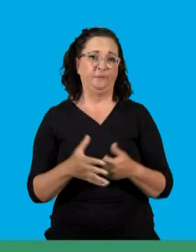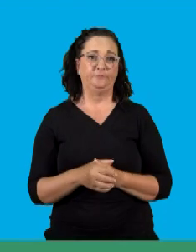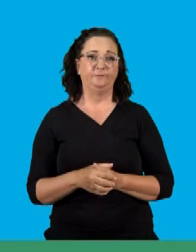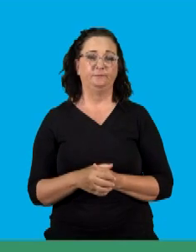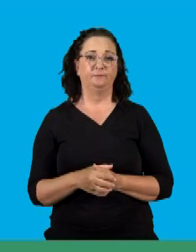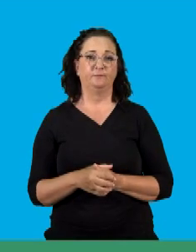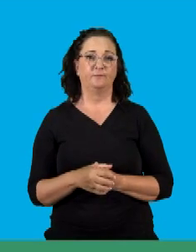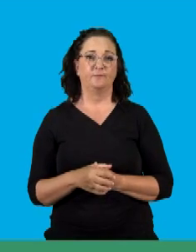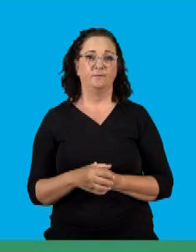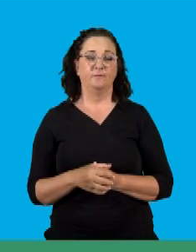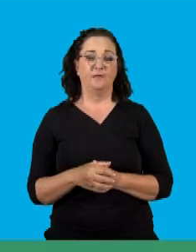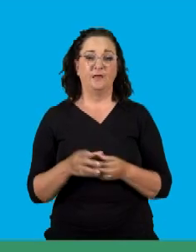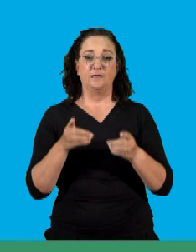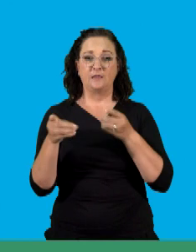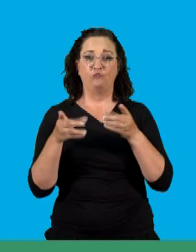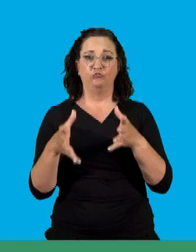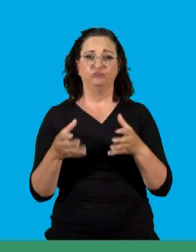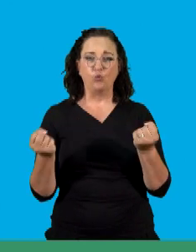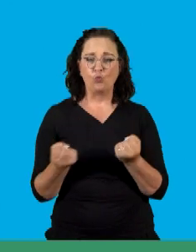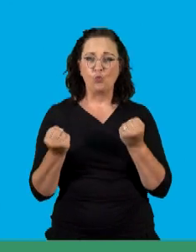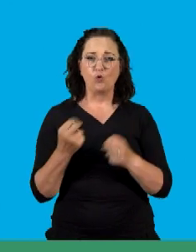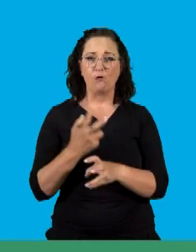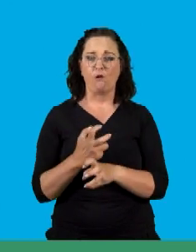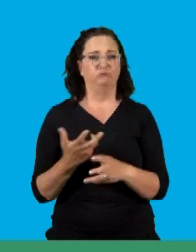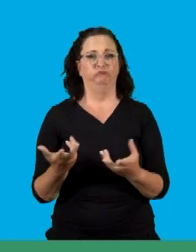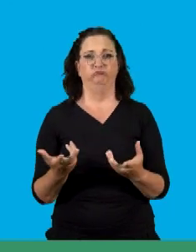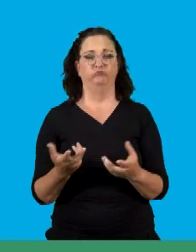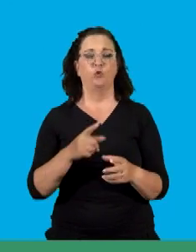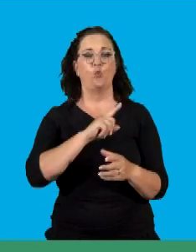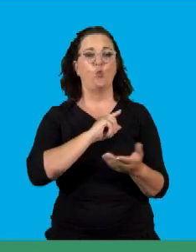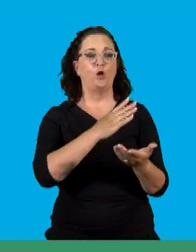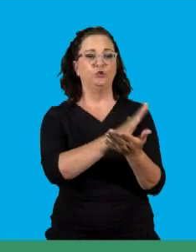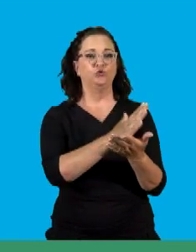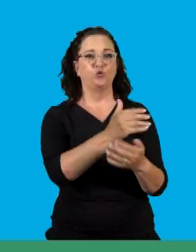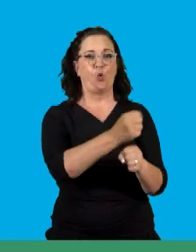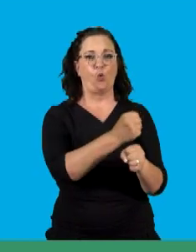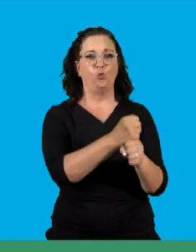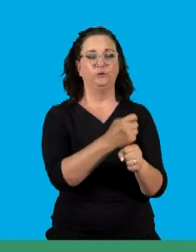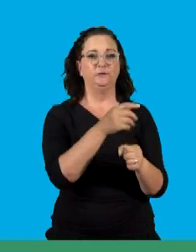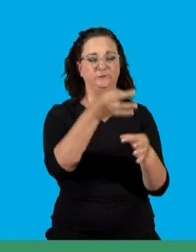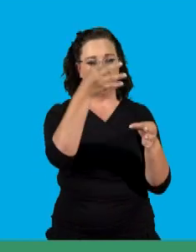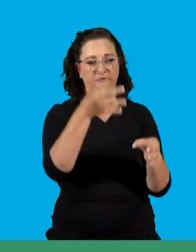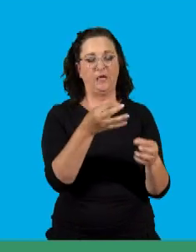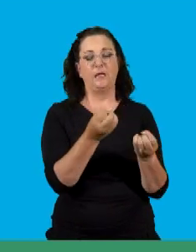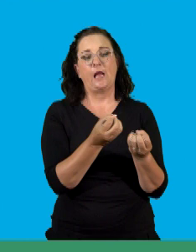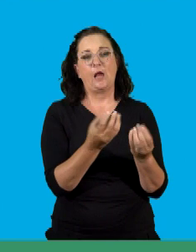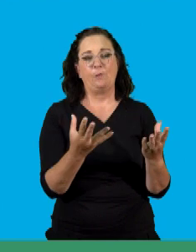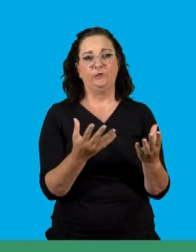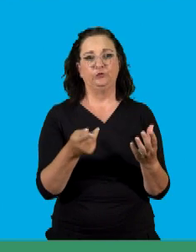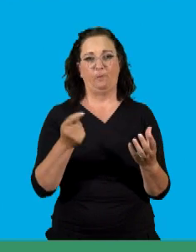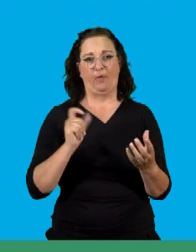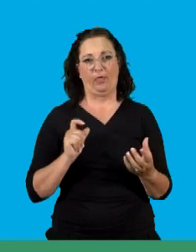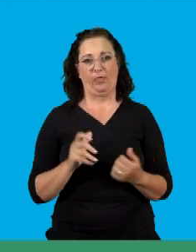Directors may not be motivated to work very hard because shareholders decide on the directors'